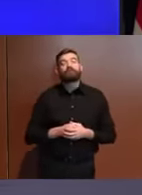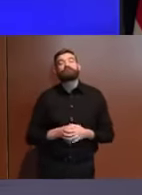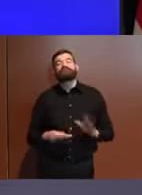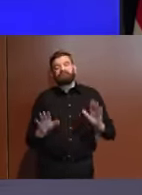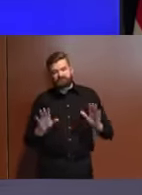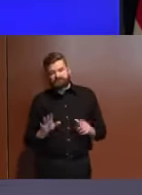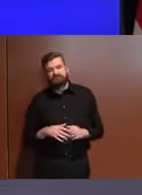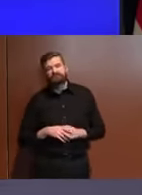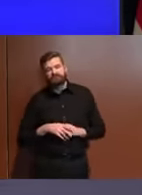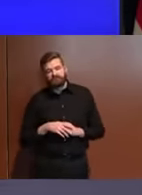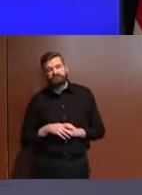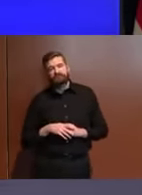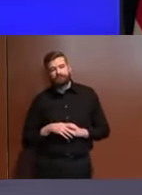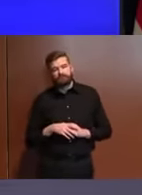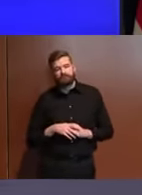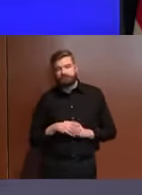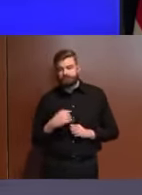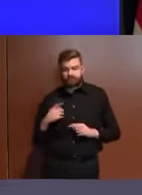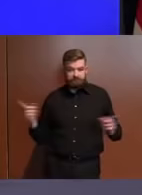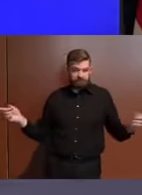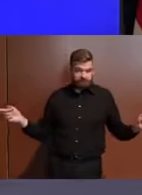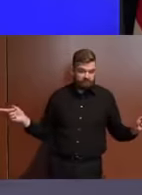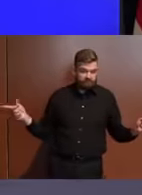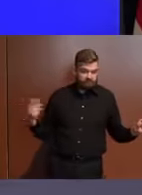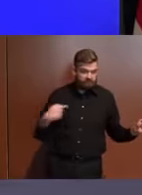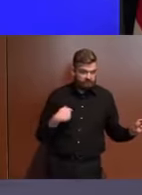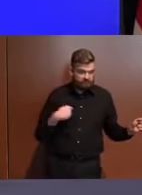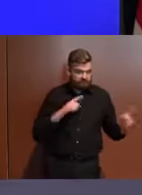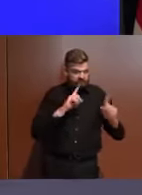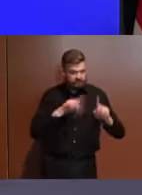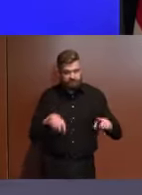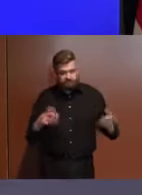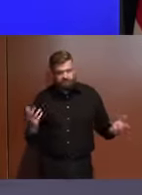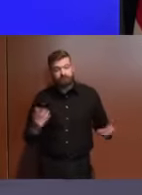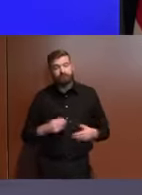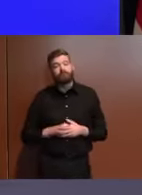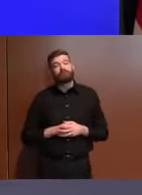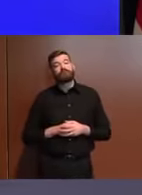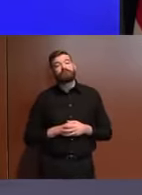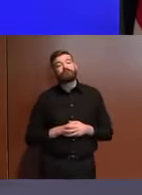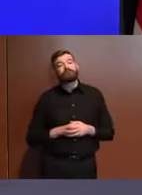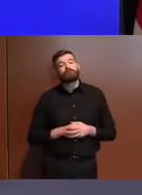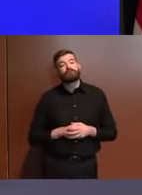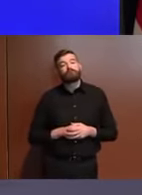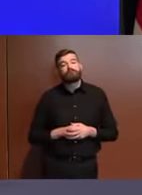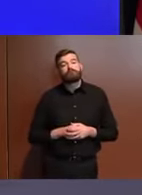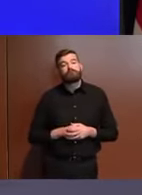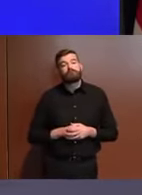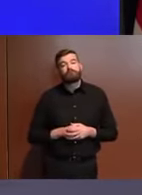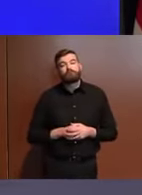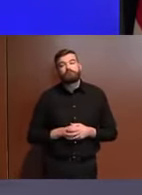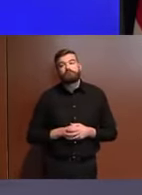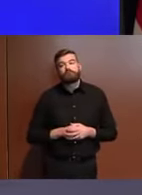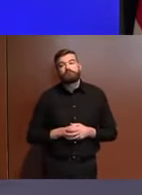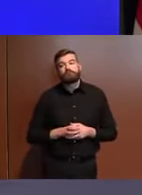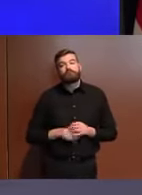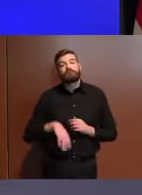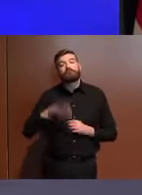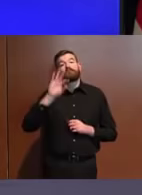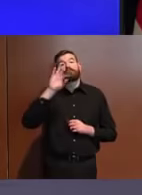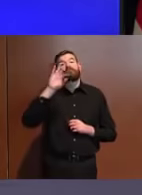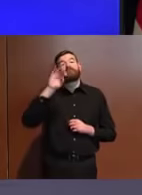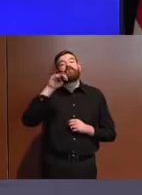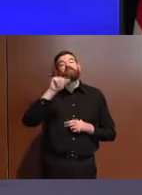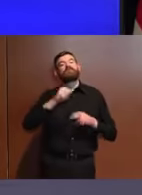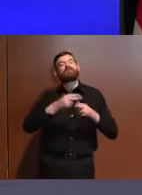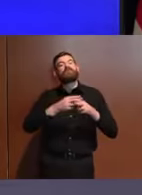left and right. You're going to hear from Pat or Judy. The FEMA hospital sites, the Meadowlands is the first one. It's going up, and I think